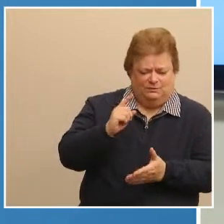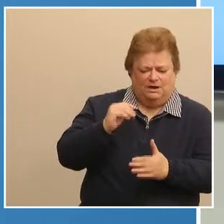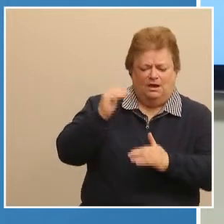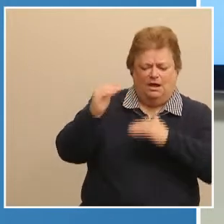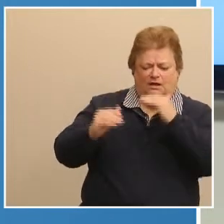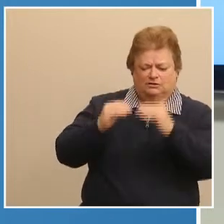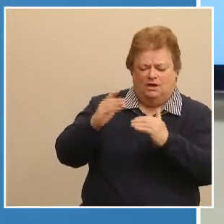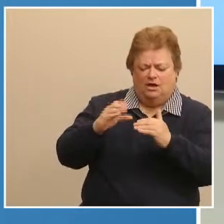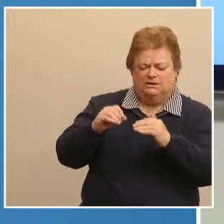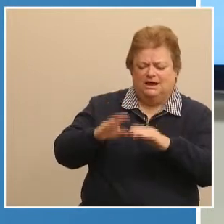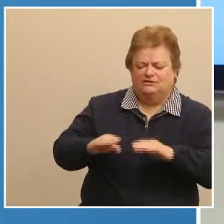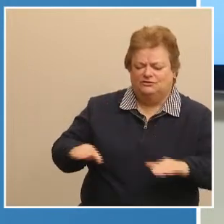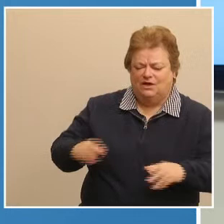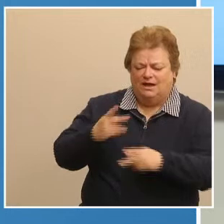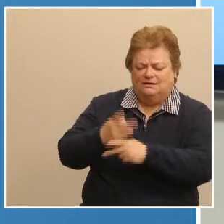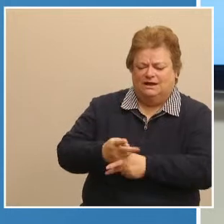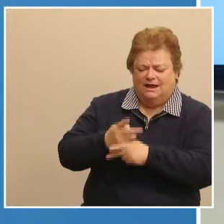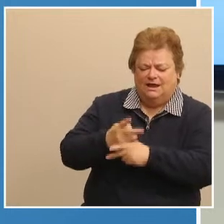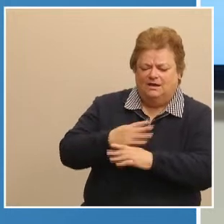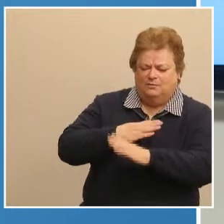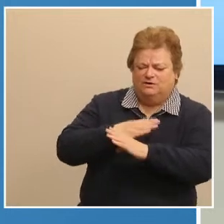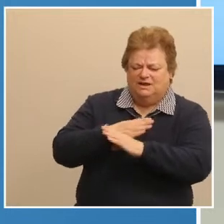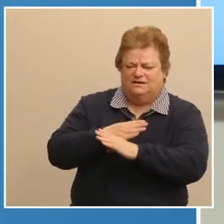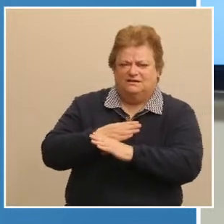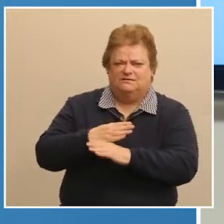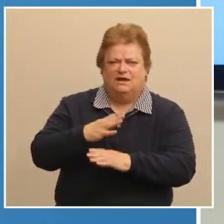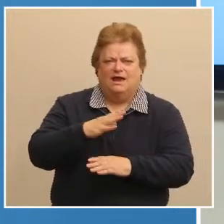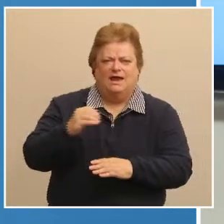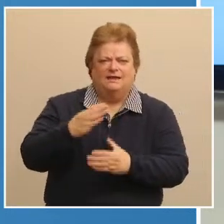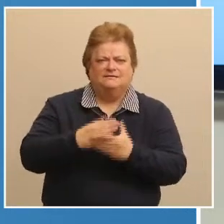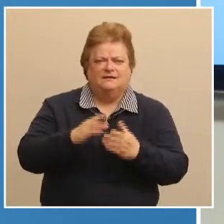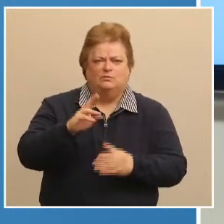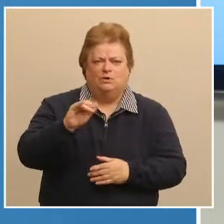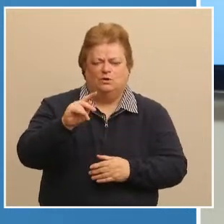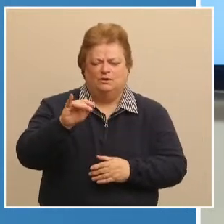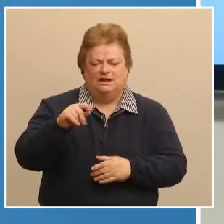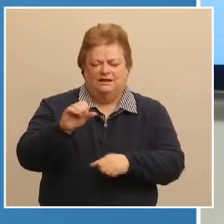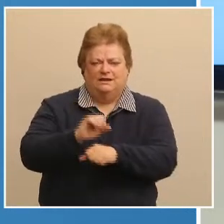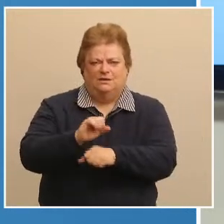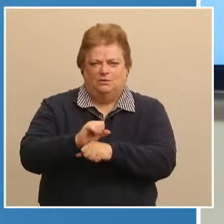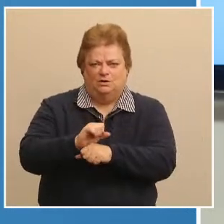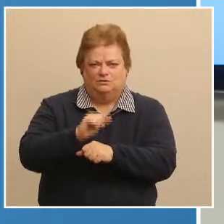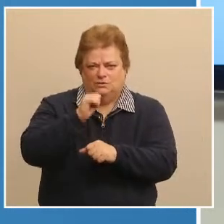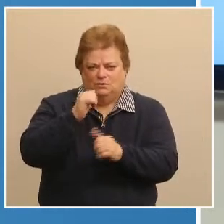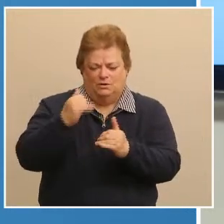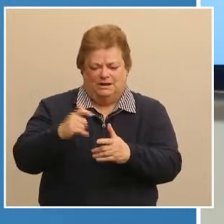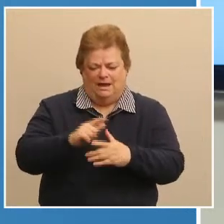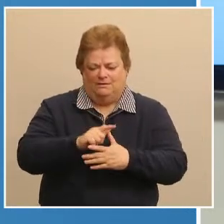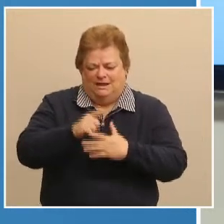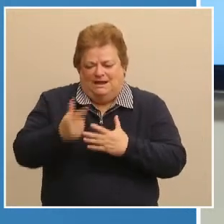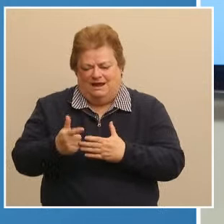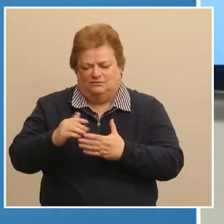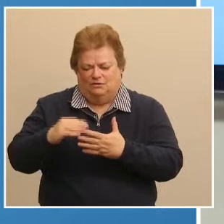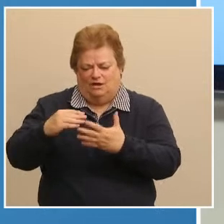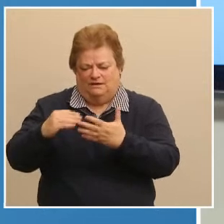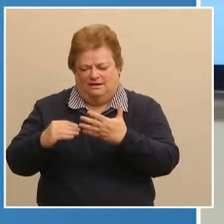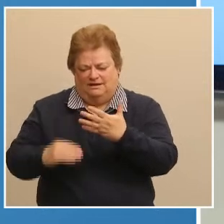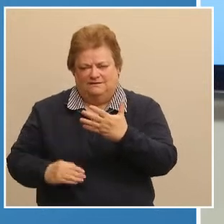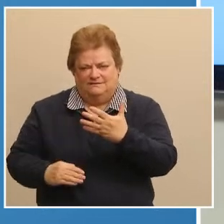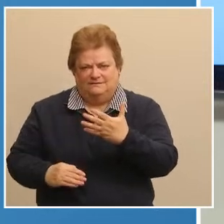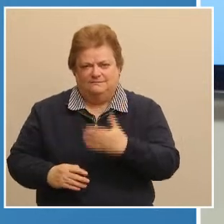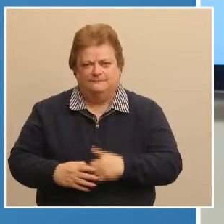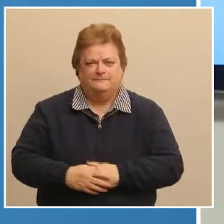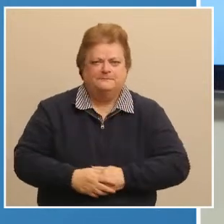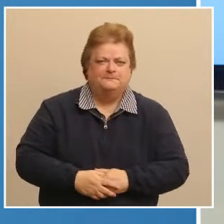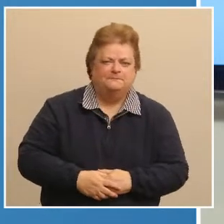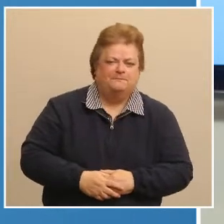and child protective services workers, along with some utility workers who are next on the state's priority list for essential